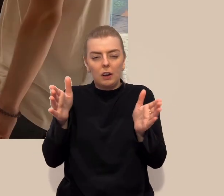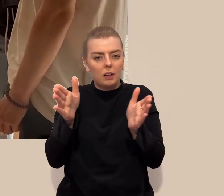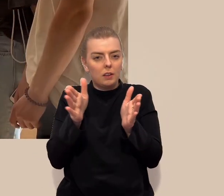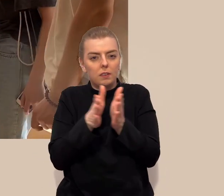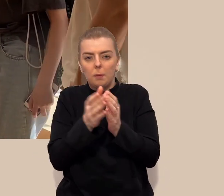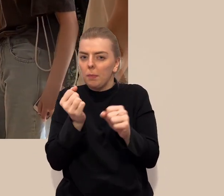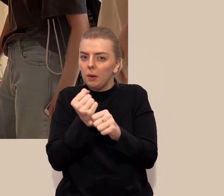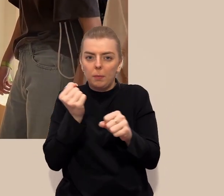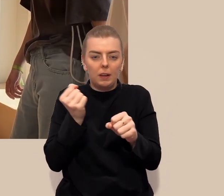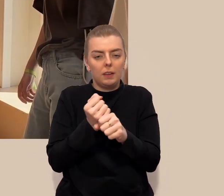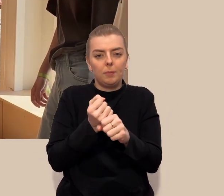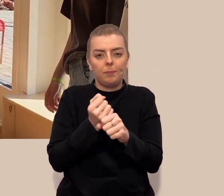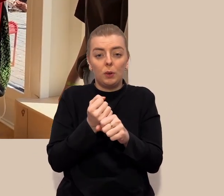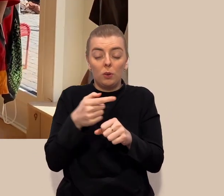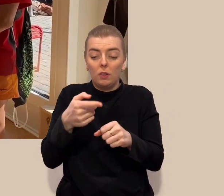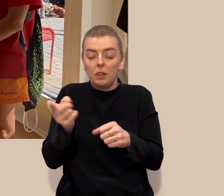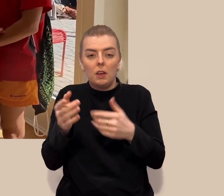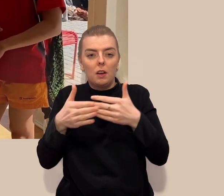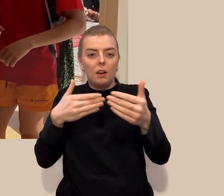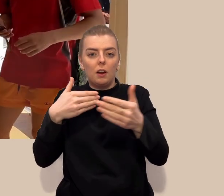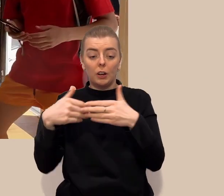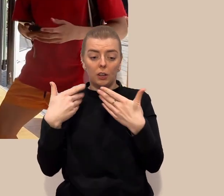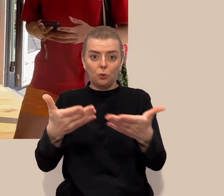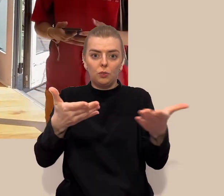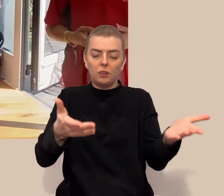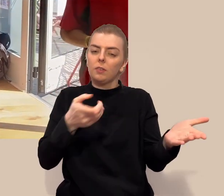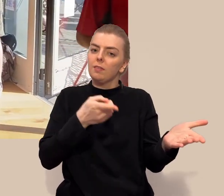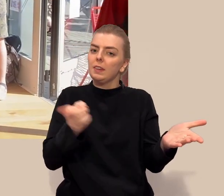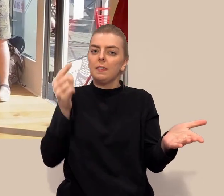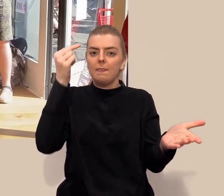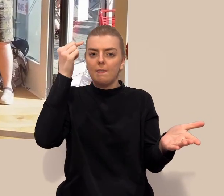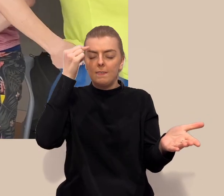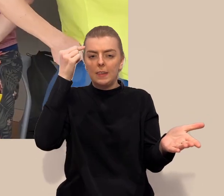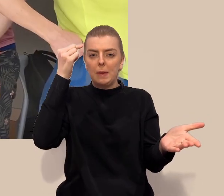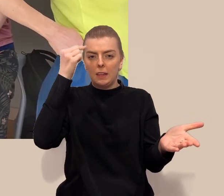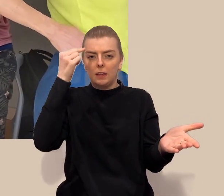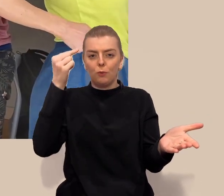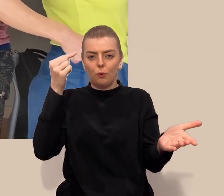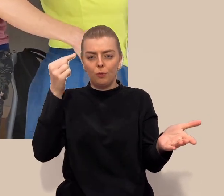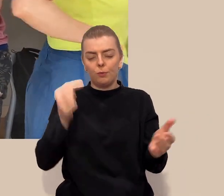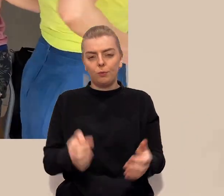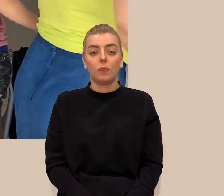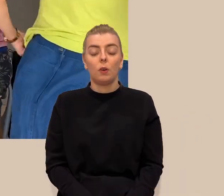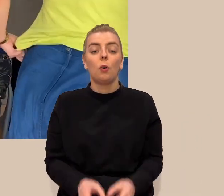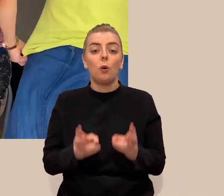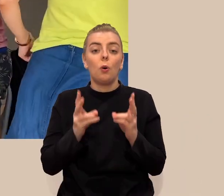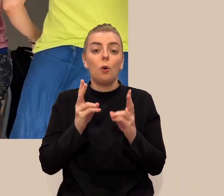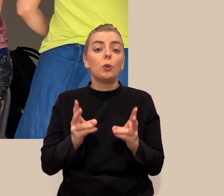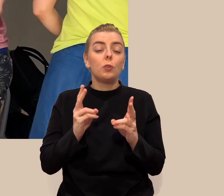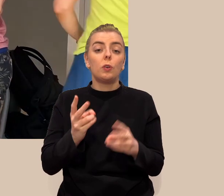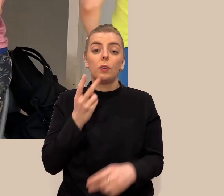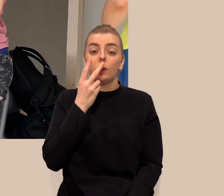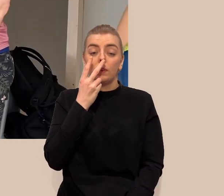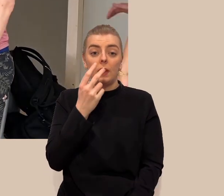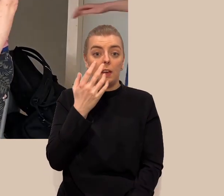And finding all the participants coming together at the end of the week. With an exhibition that actually made a lot of sense to them. And that felt very meaningful to